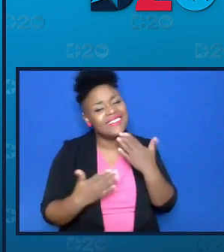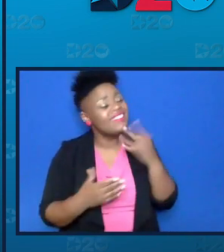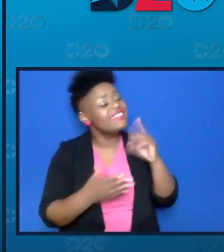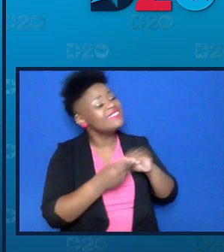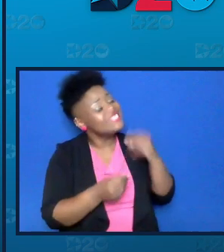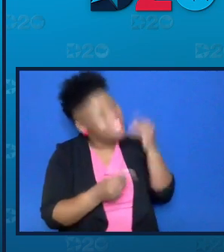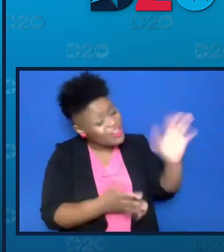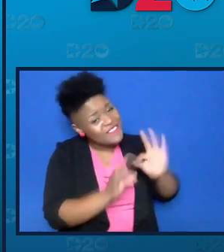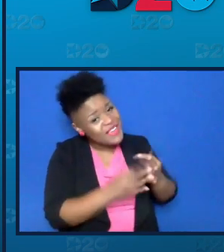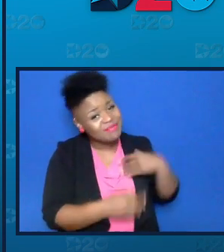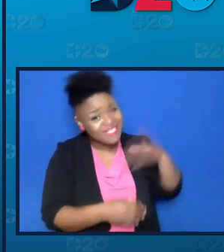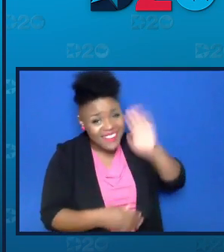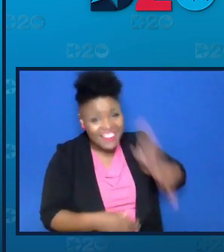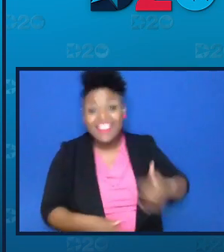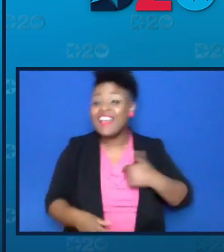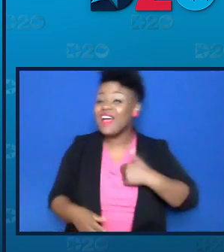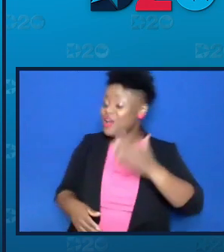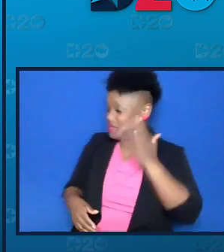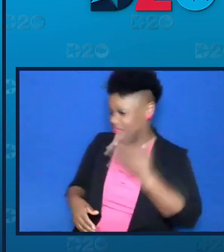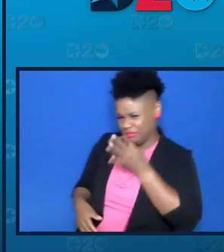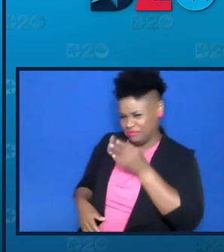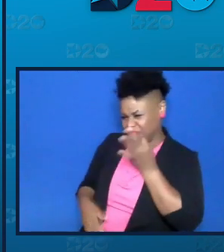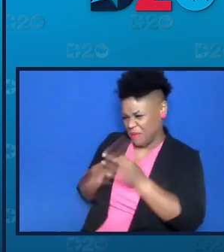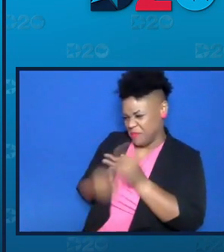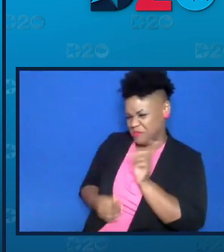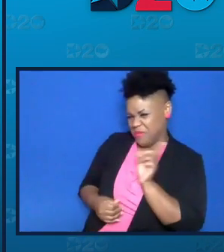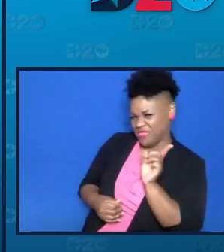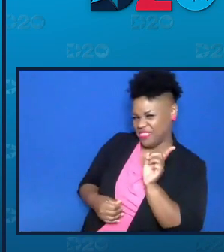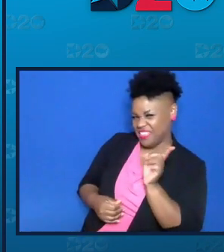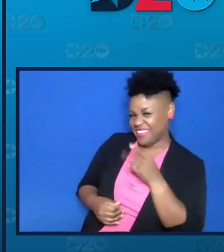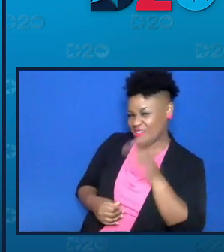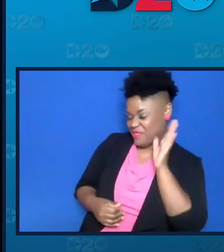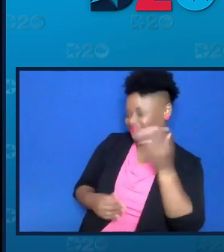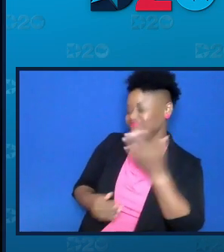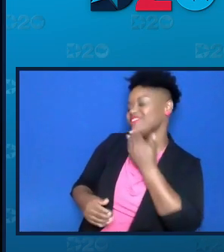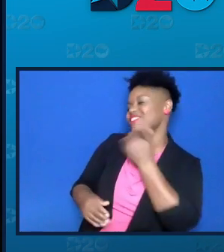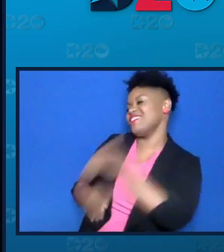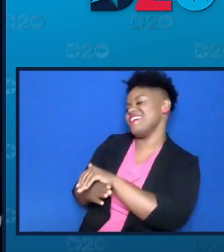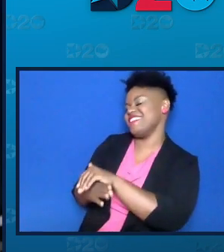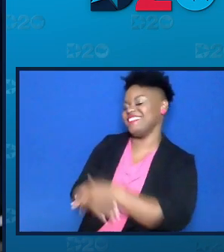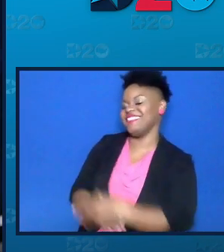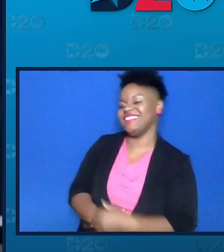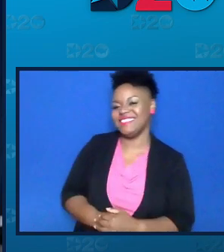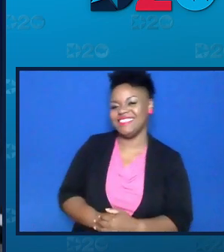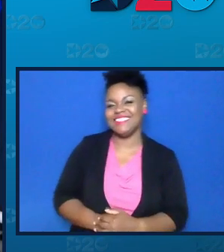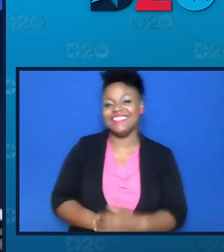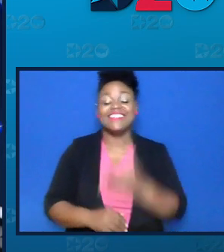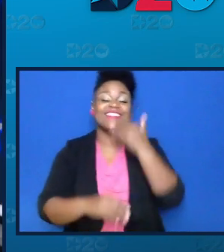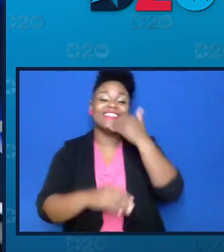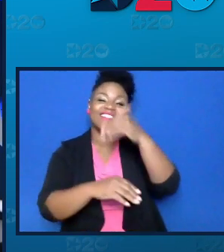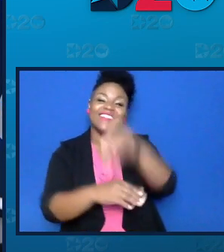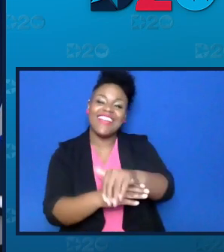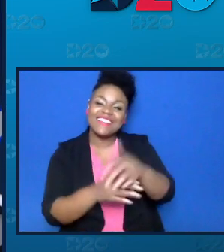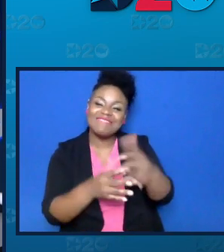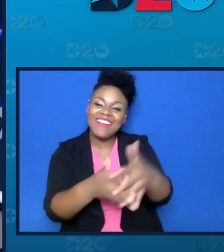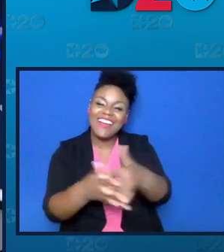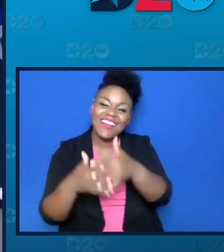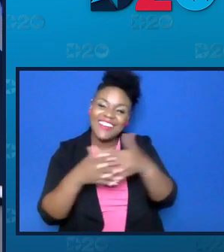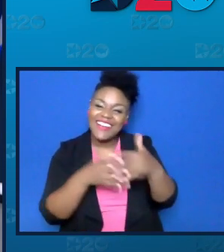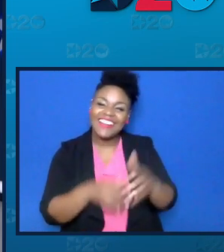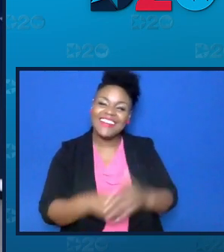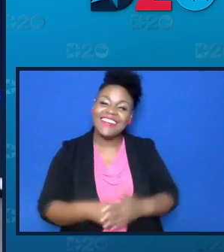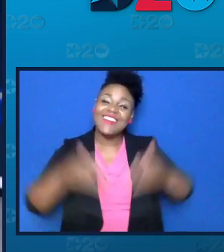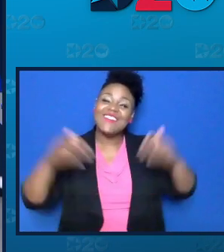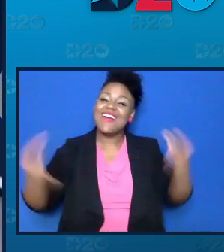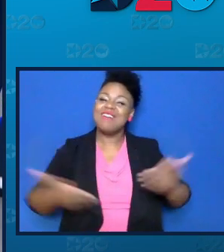will. They're right in the next room. Have a great night, Julia. Thank you so much. Good evening, America, and welcome to the fourth night of